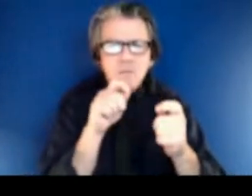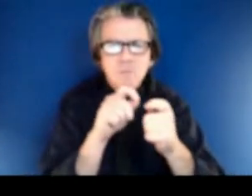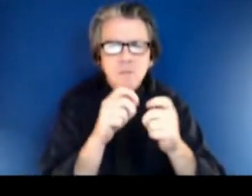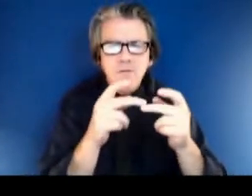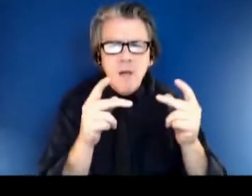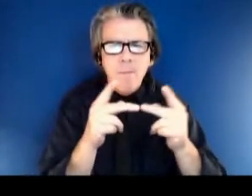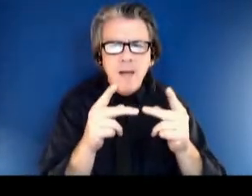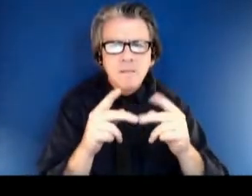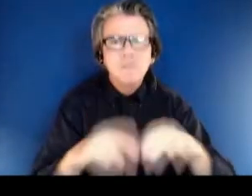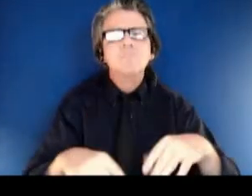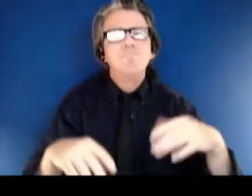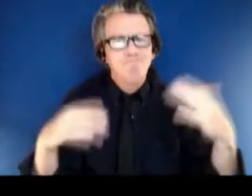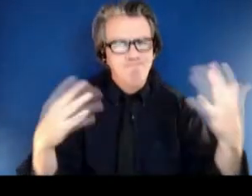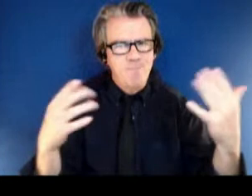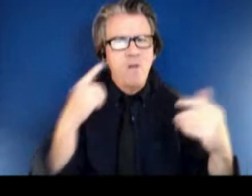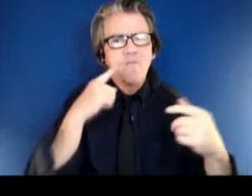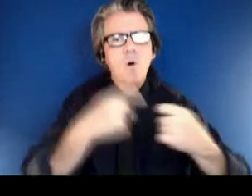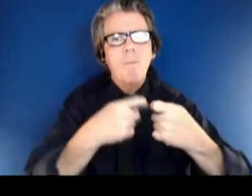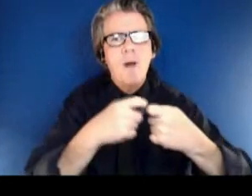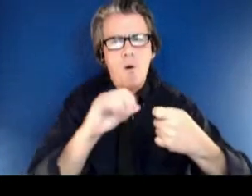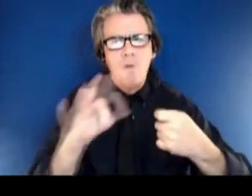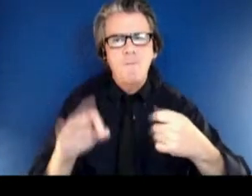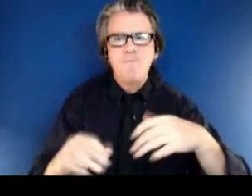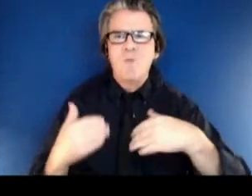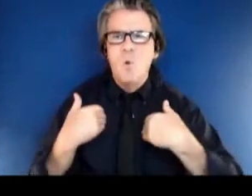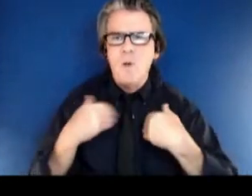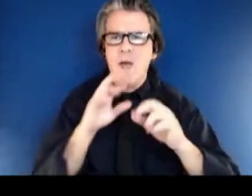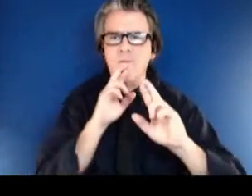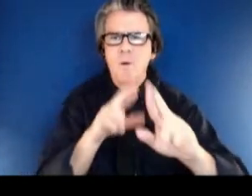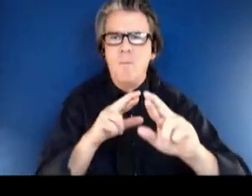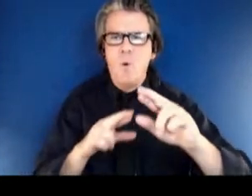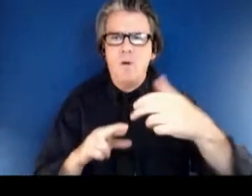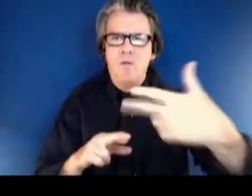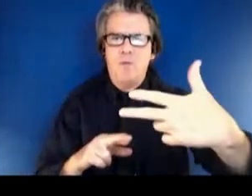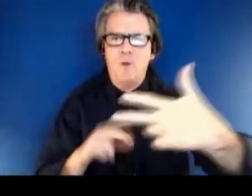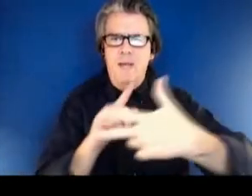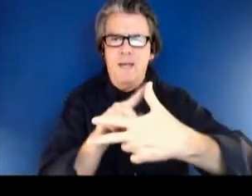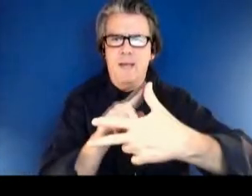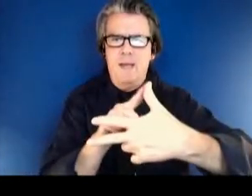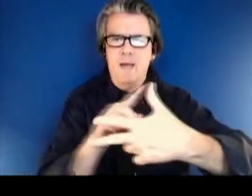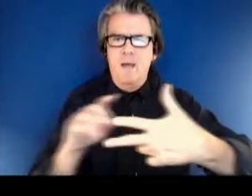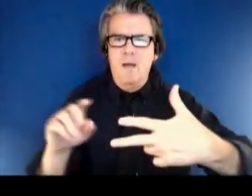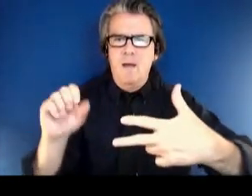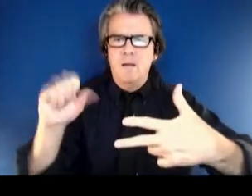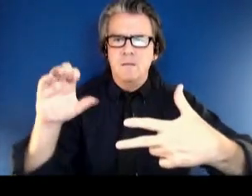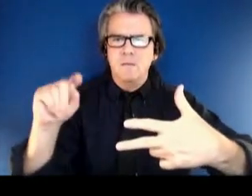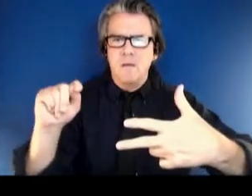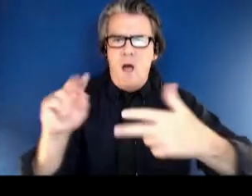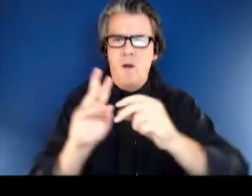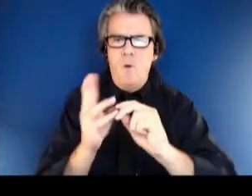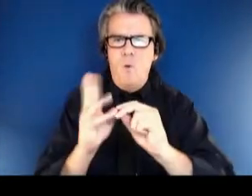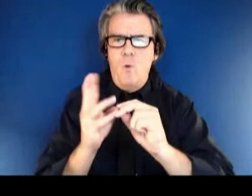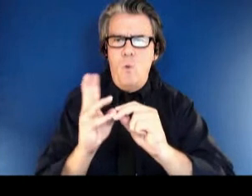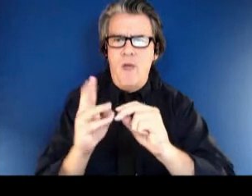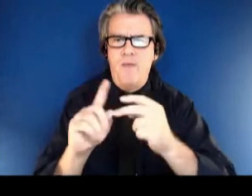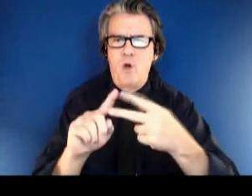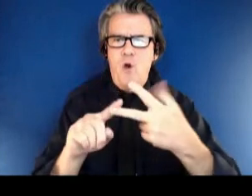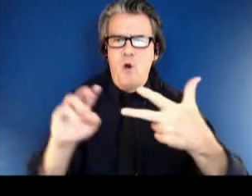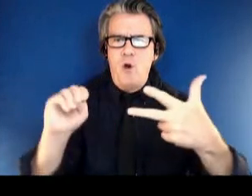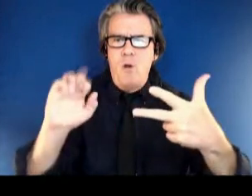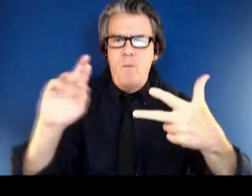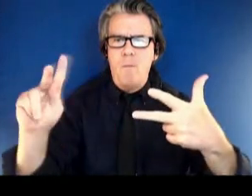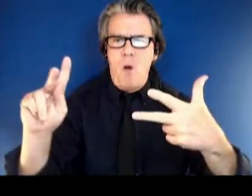meteorologist, Scott Strenfeld, with us tonight. Our incident commander, Mark Quinlan, is also here to discuss the potential shutoff and also the power